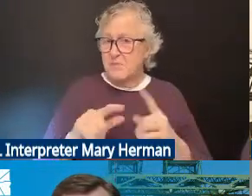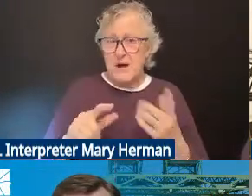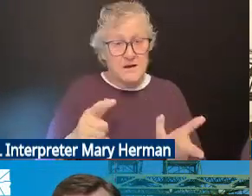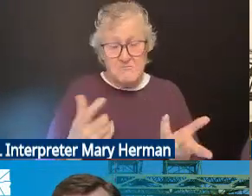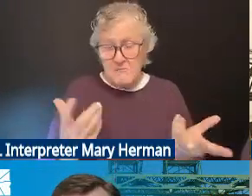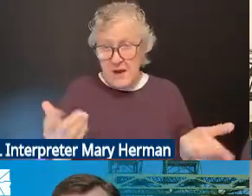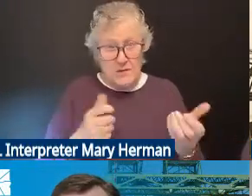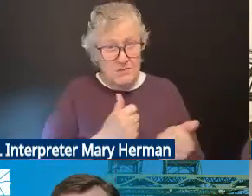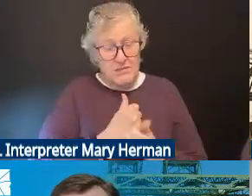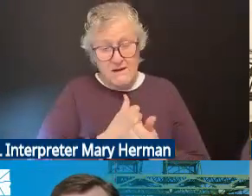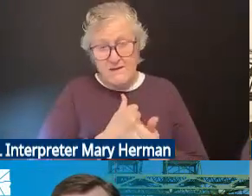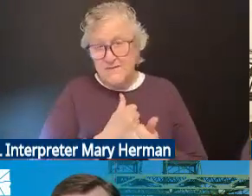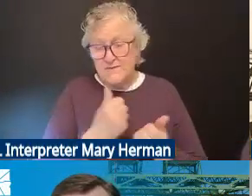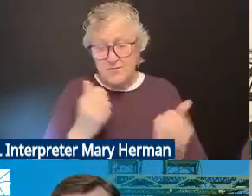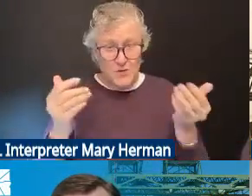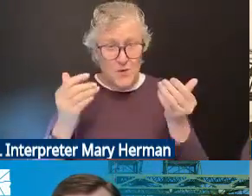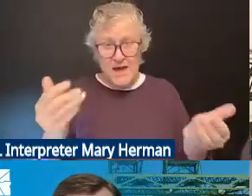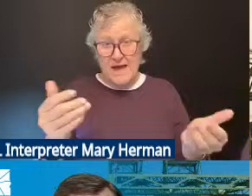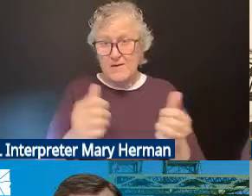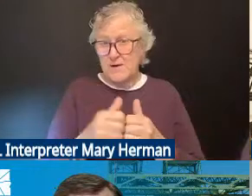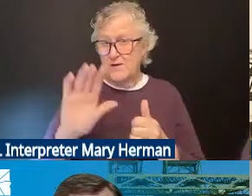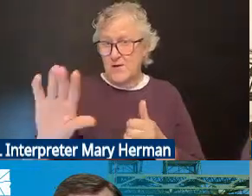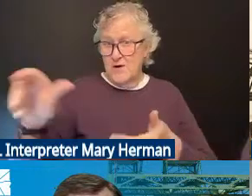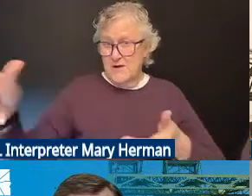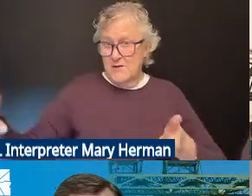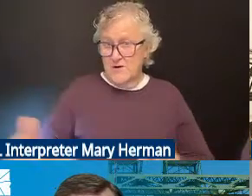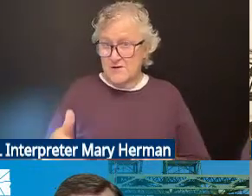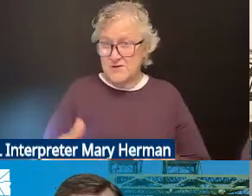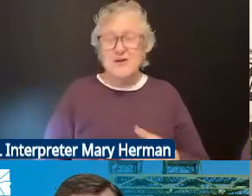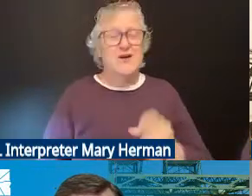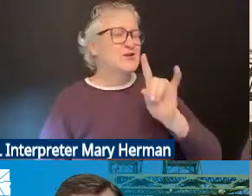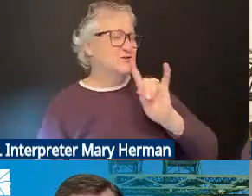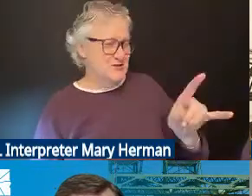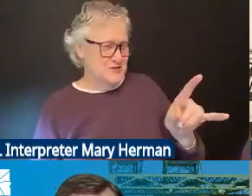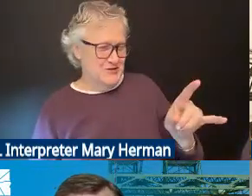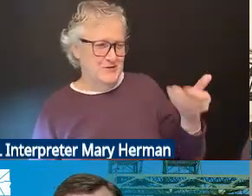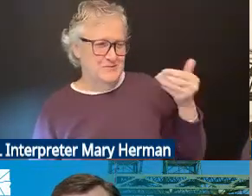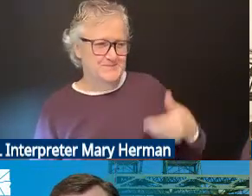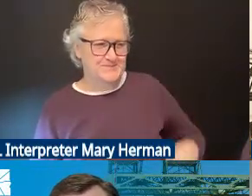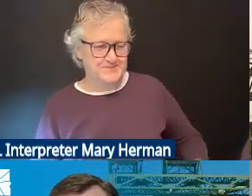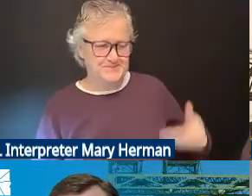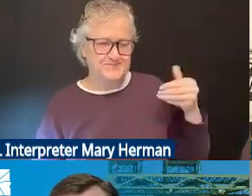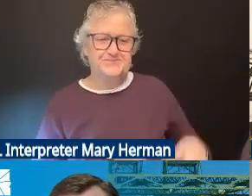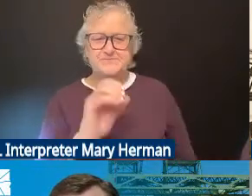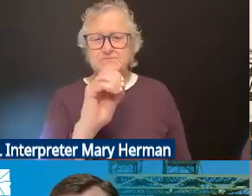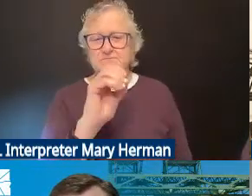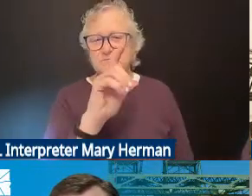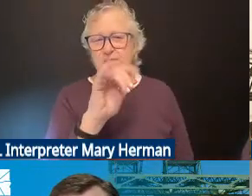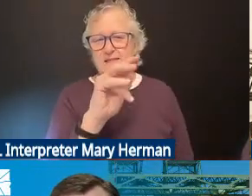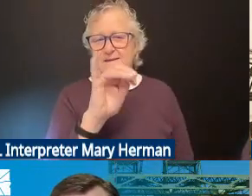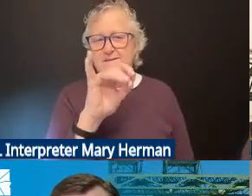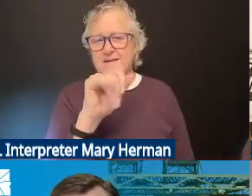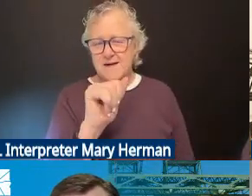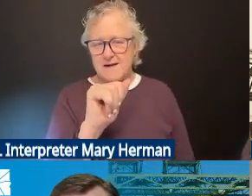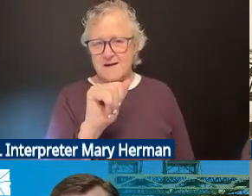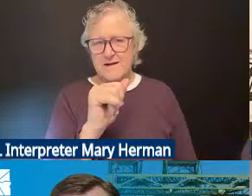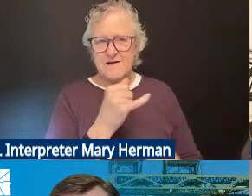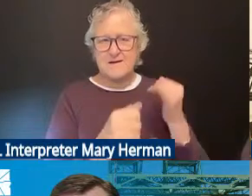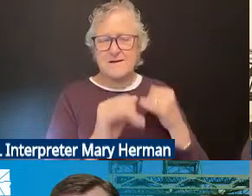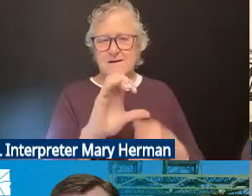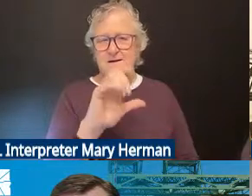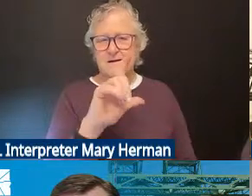you to introduce yourself. Well, sure. I'm Olivia Clark, counselor from City Council District 4.